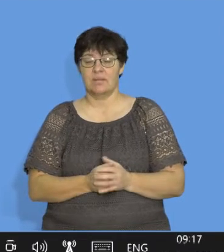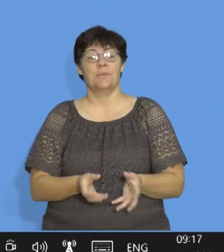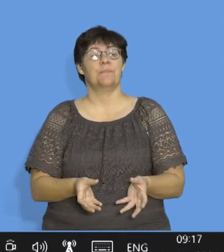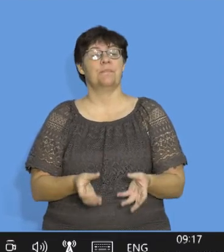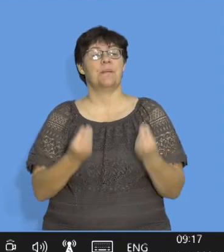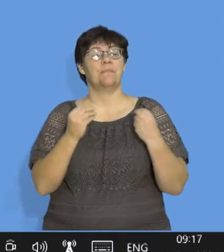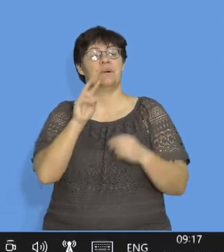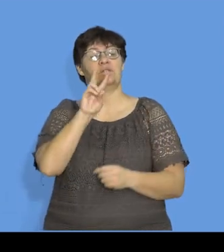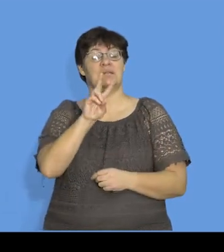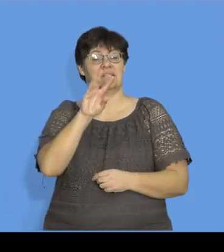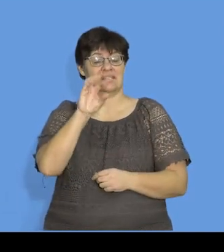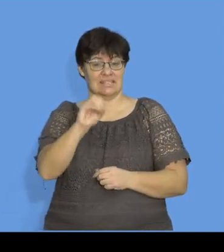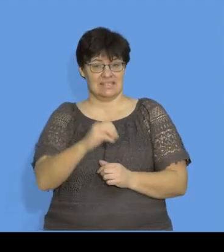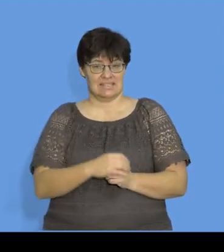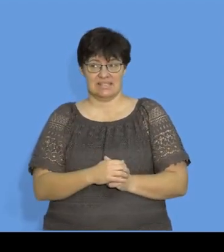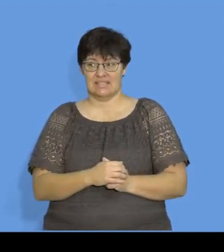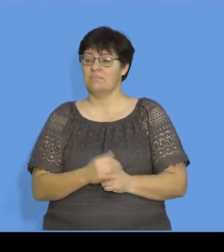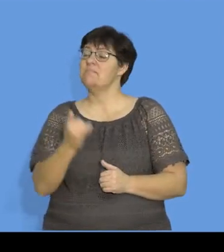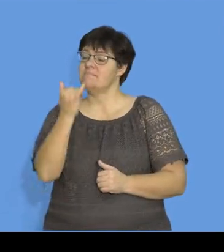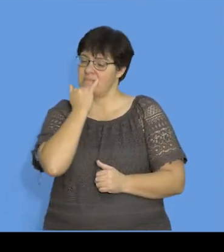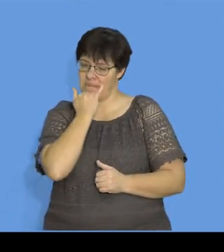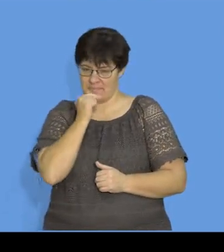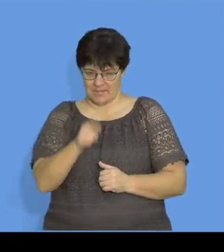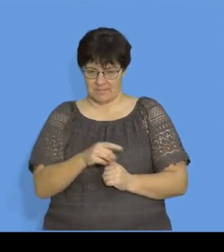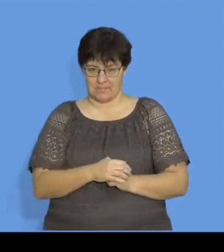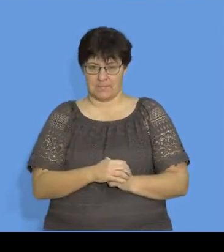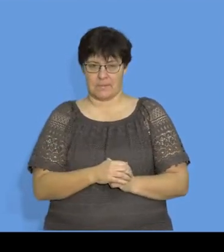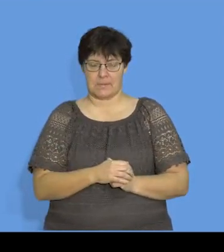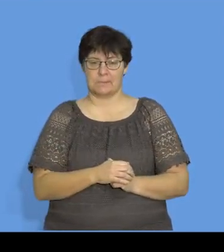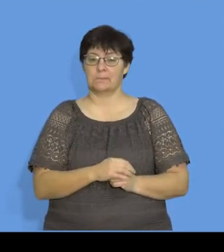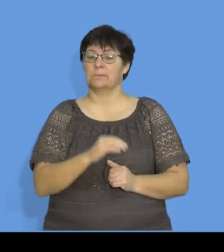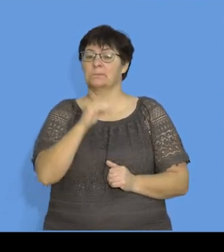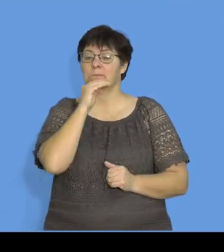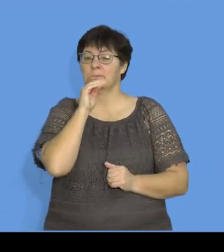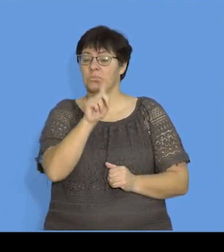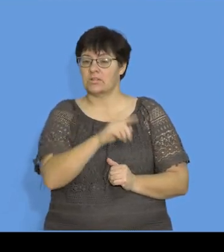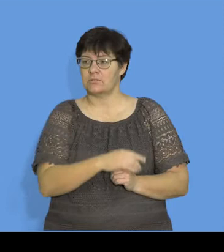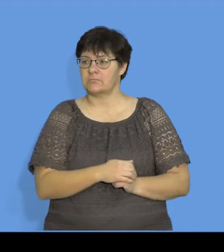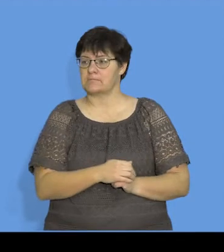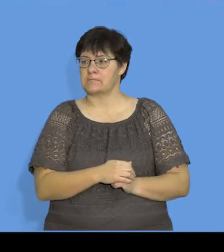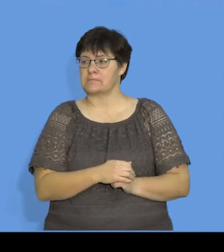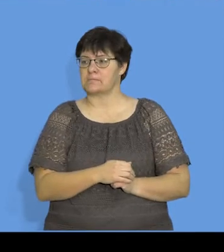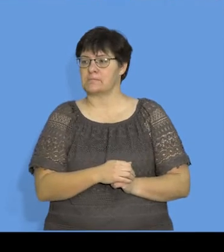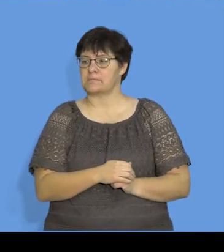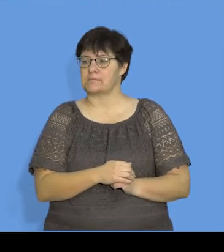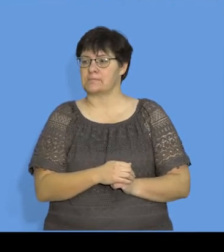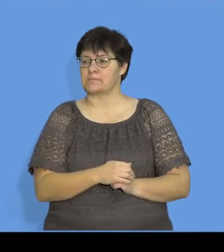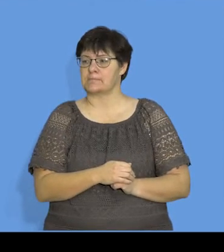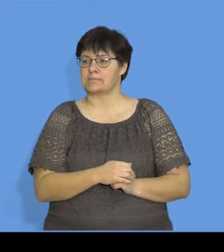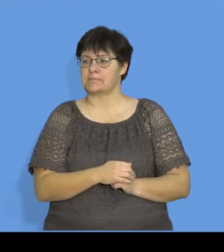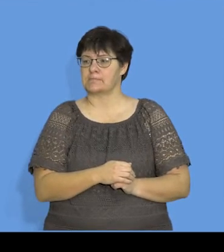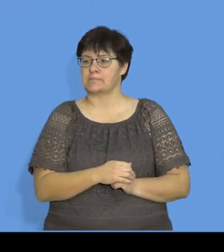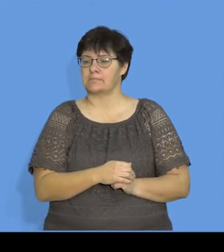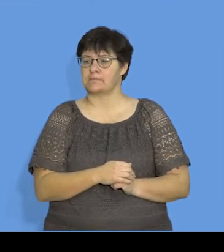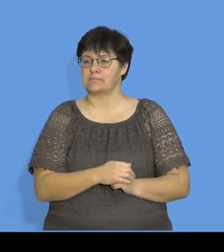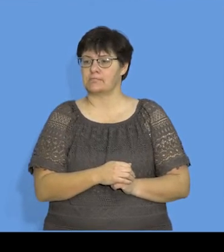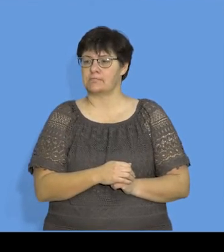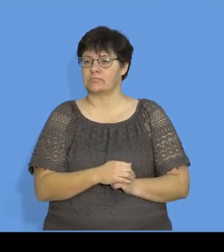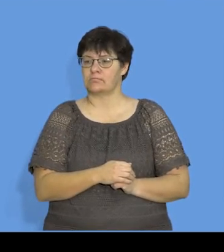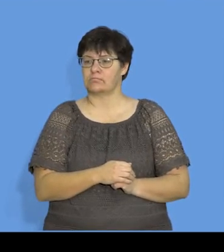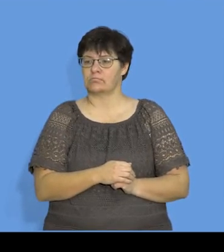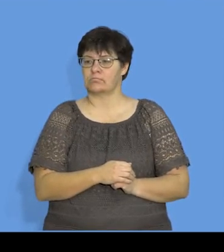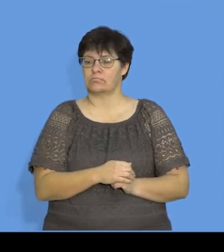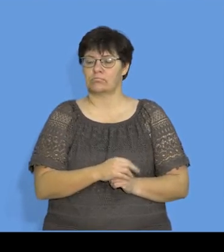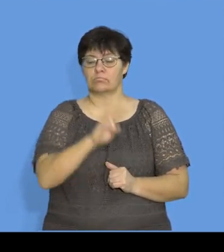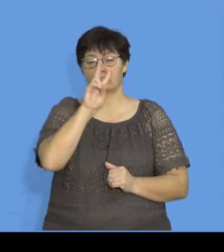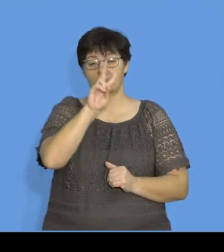I get 20, which I'm happy with because it means, maybe I should actually have a pen. There we go. So